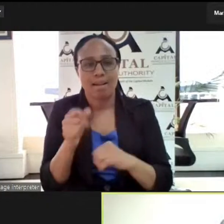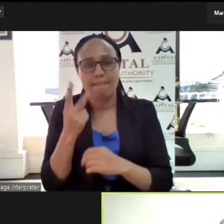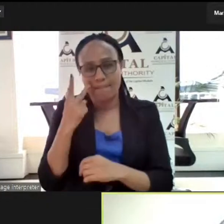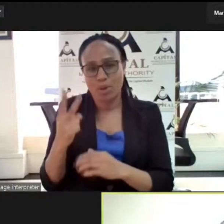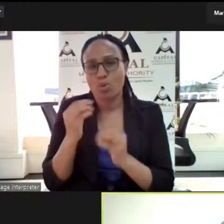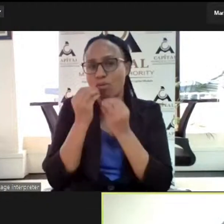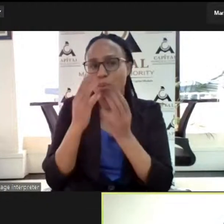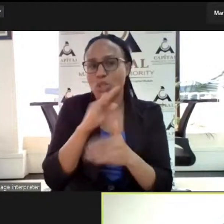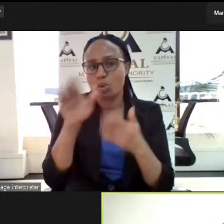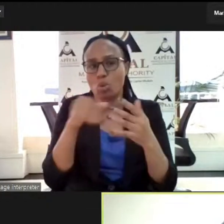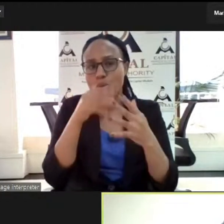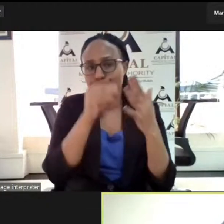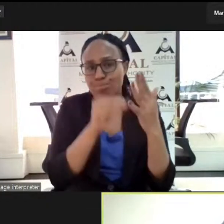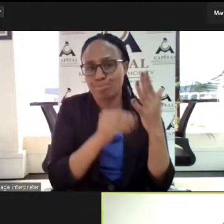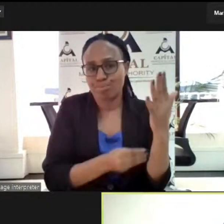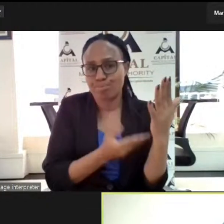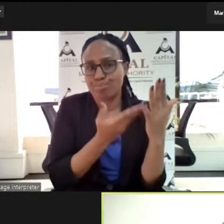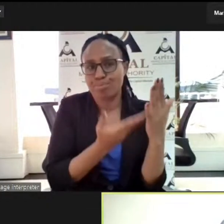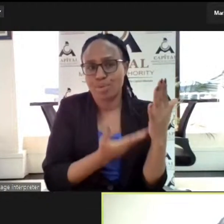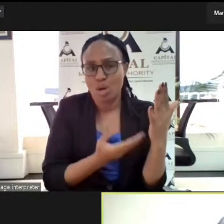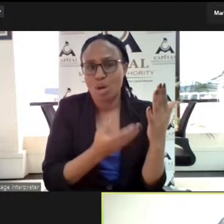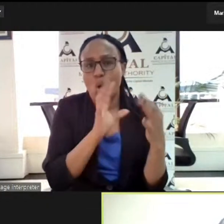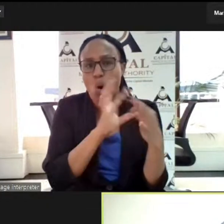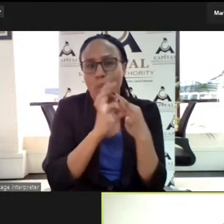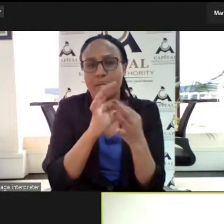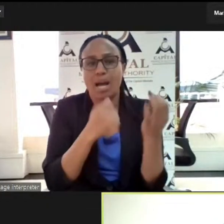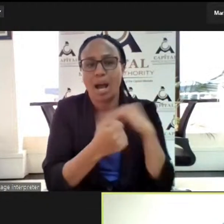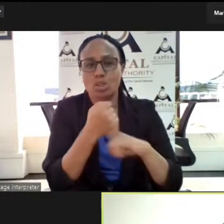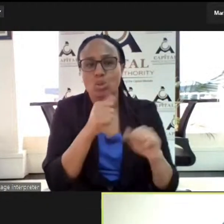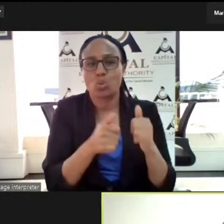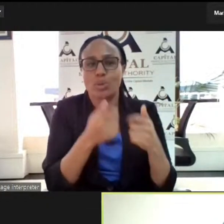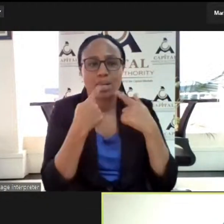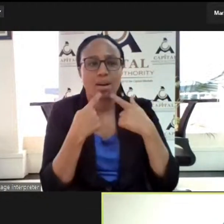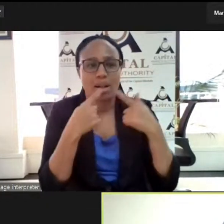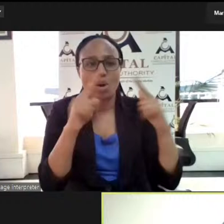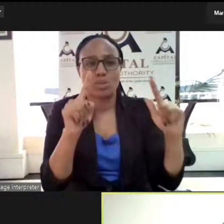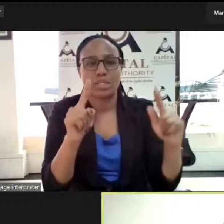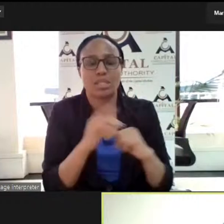their holdings and their corporate actions that have been announced, and